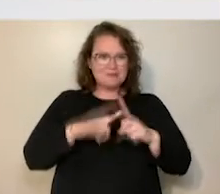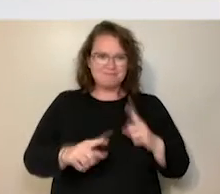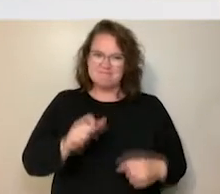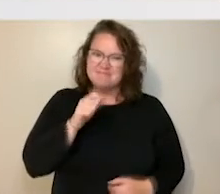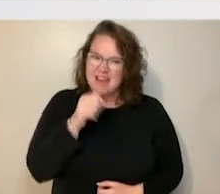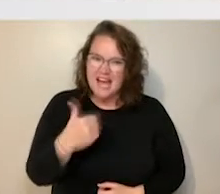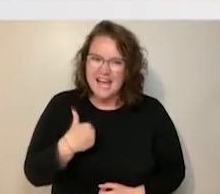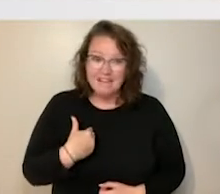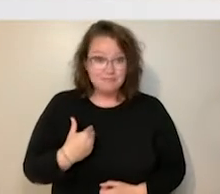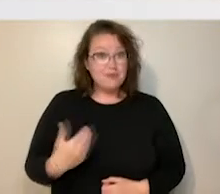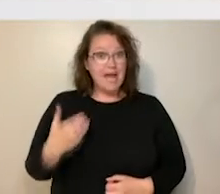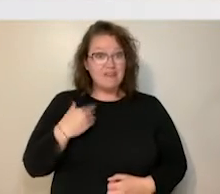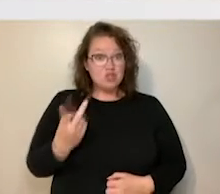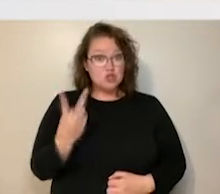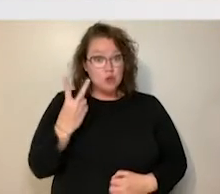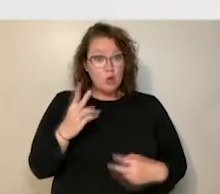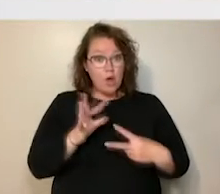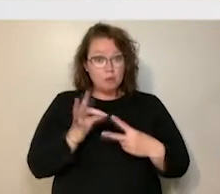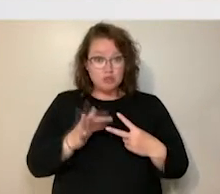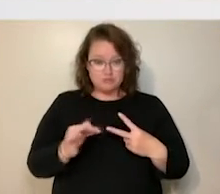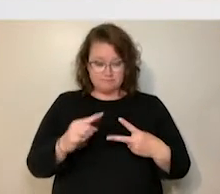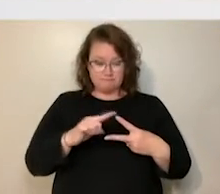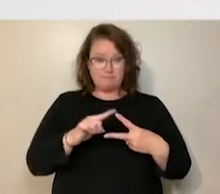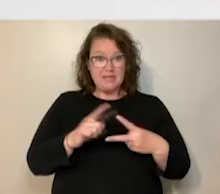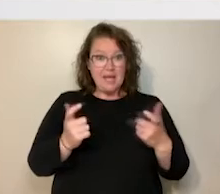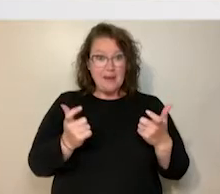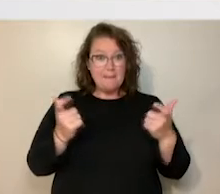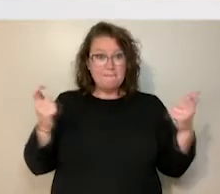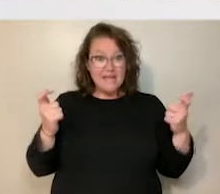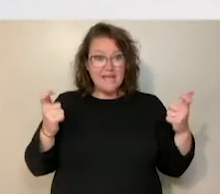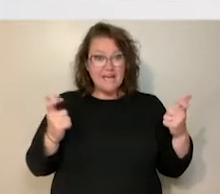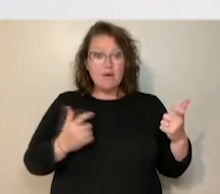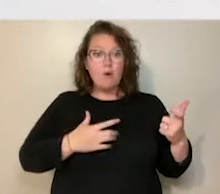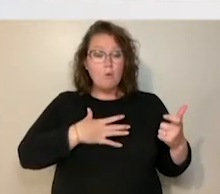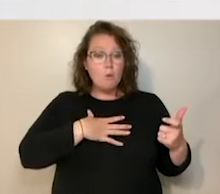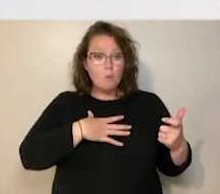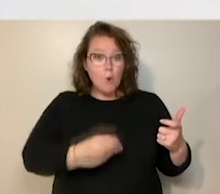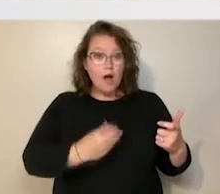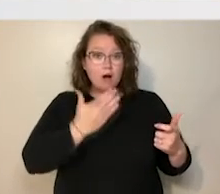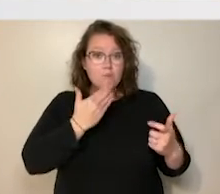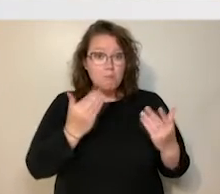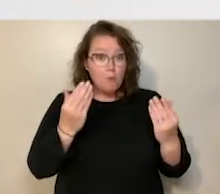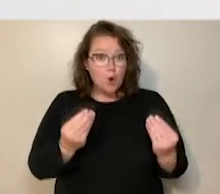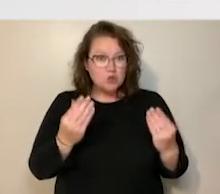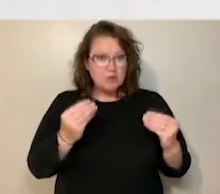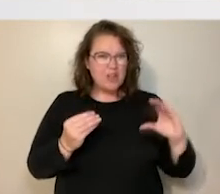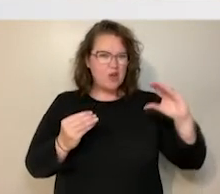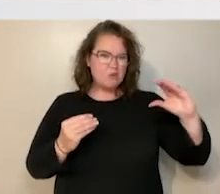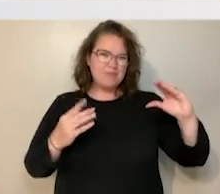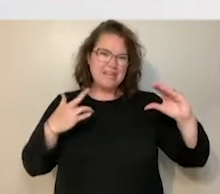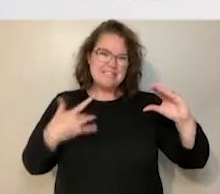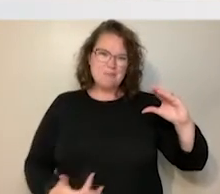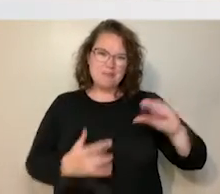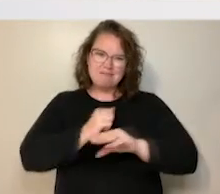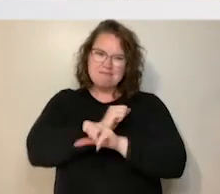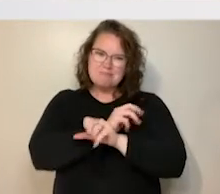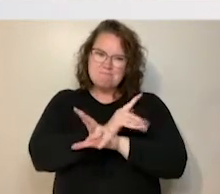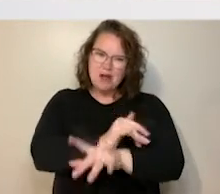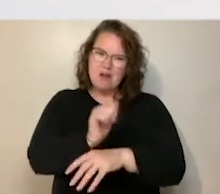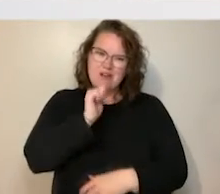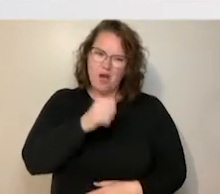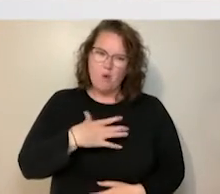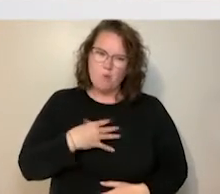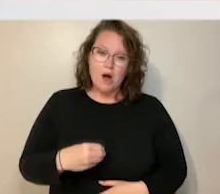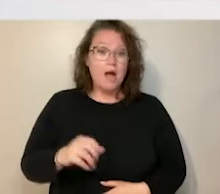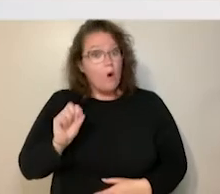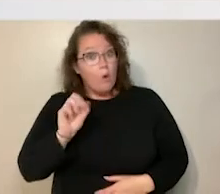I had a big marshmallow. I know spiders aren't usually white, but we're using our imagination. And I had a strawberry. I think either